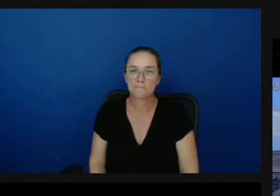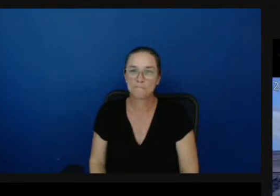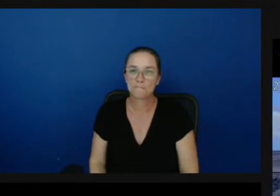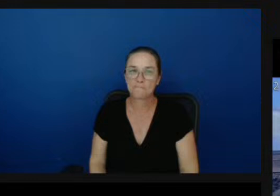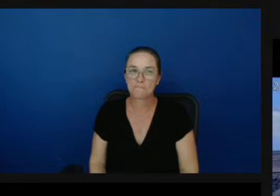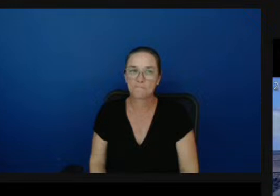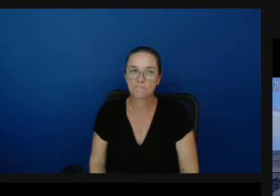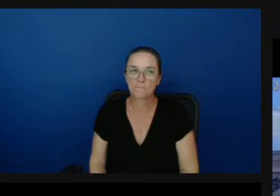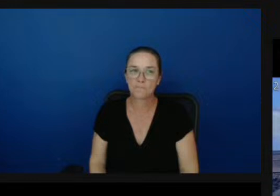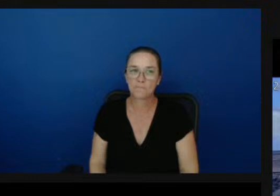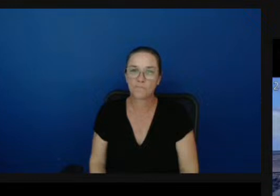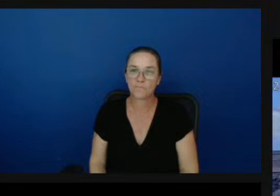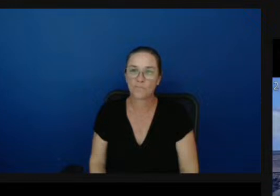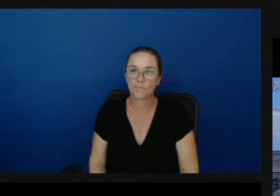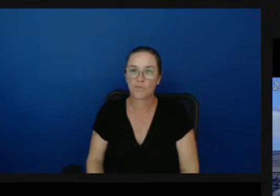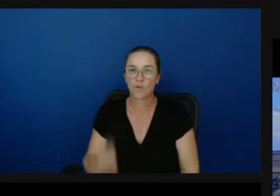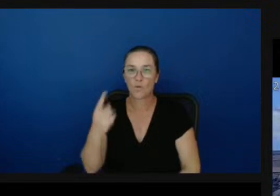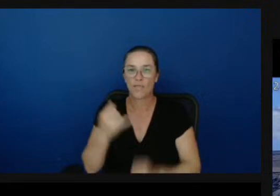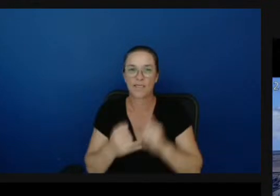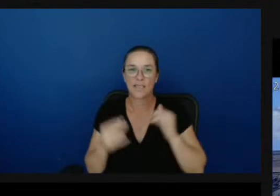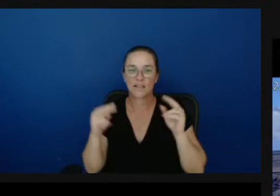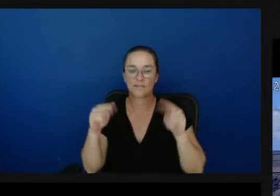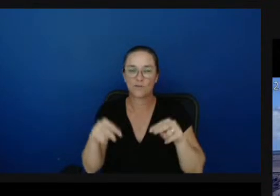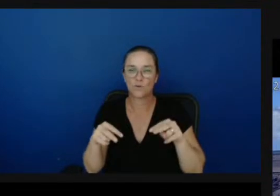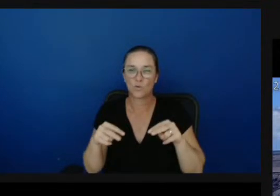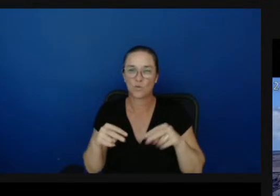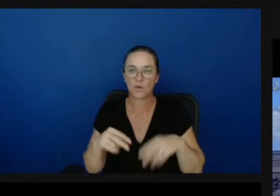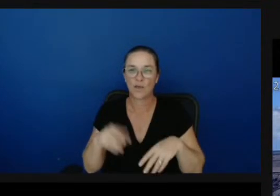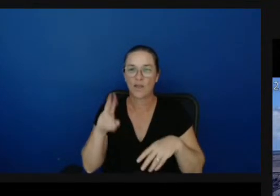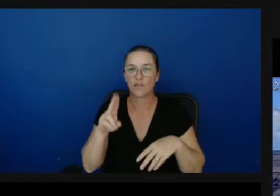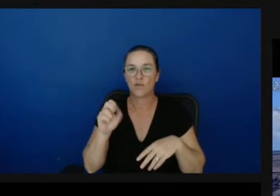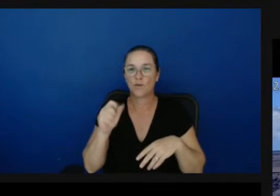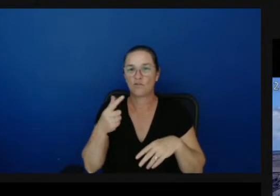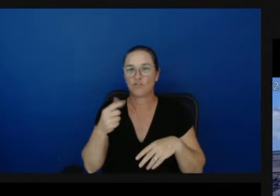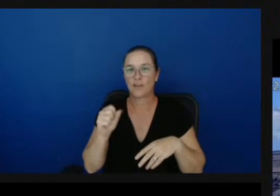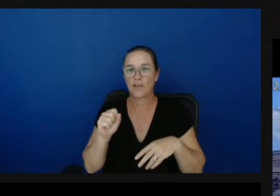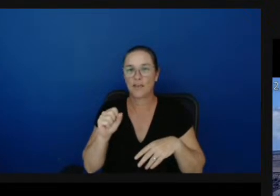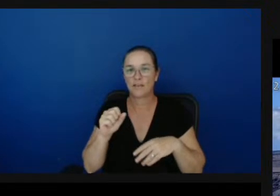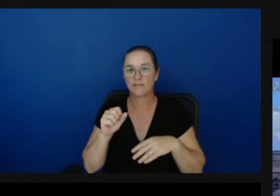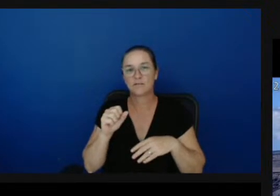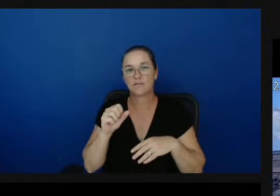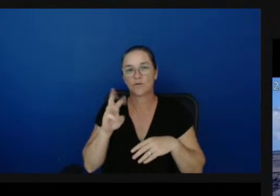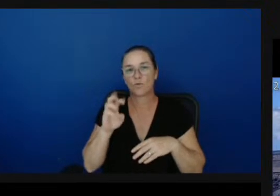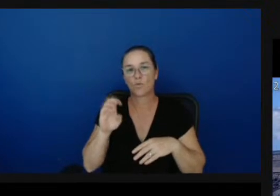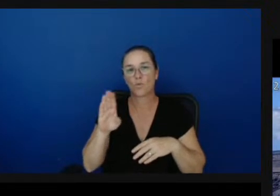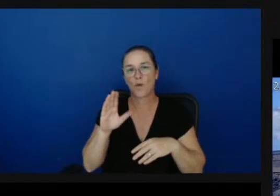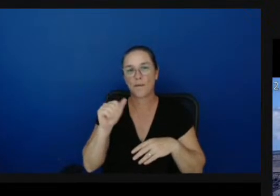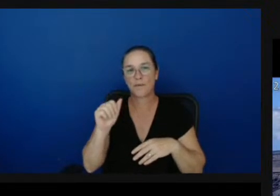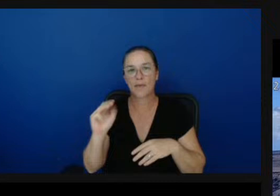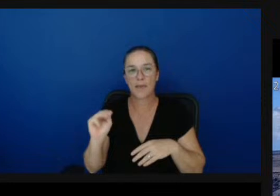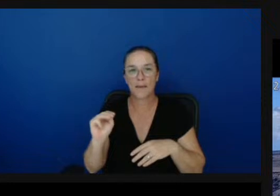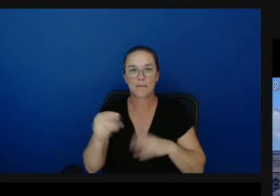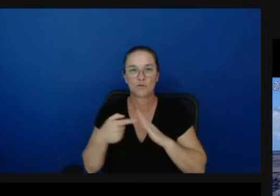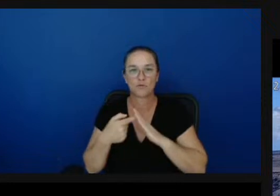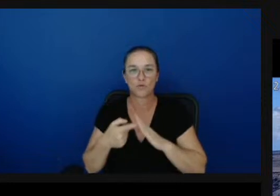But one last view, USGS webcam image from the 26th, showing the tower